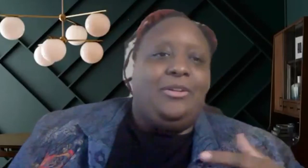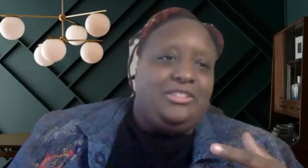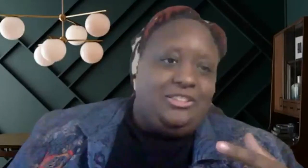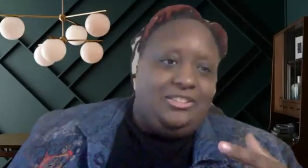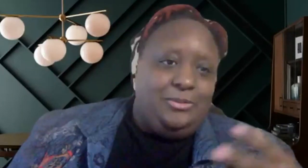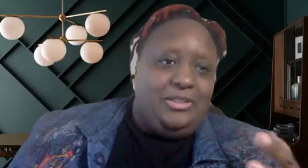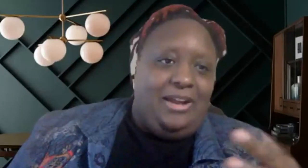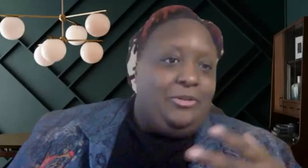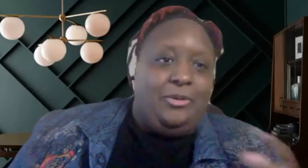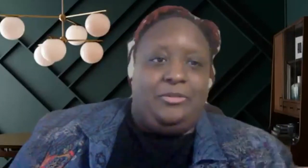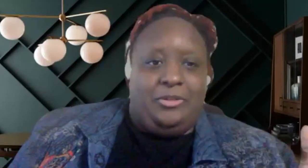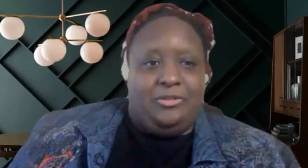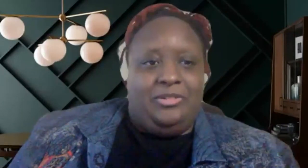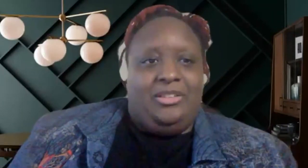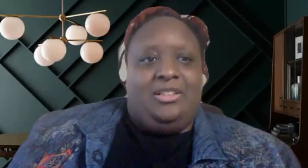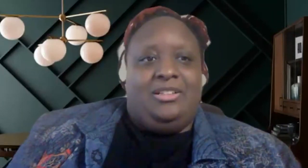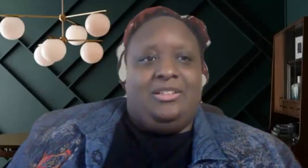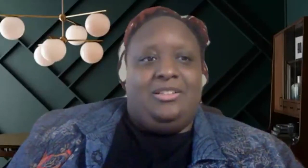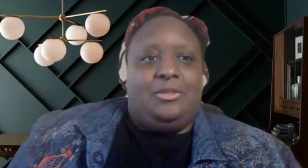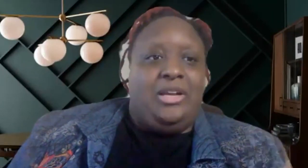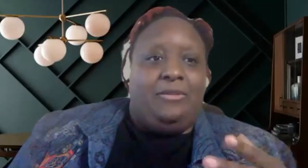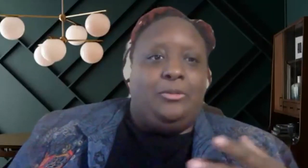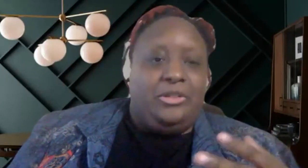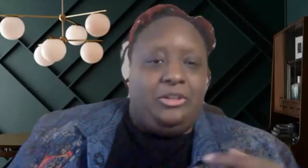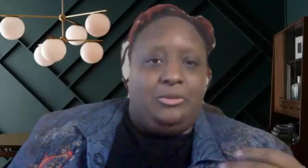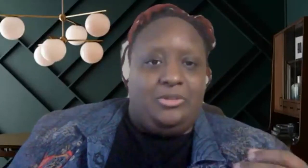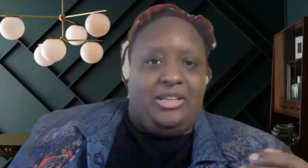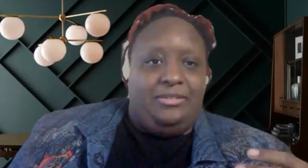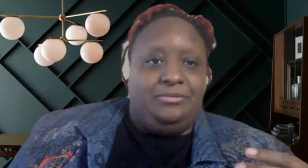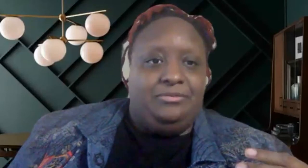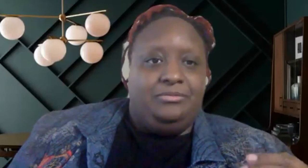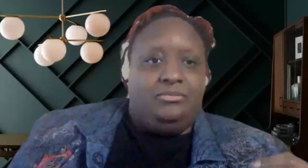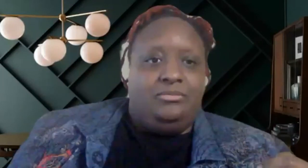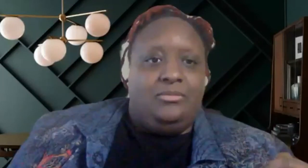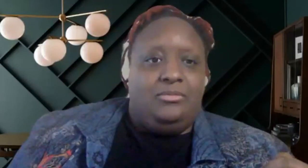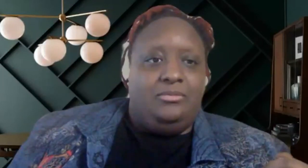I want to be every one of you to be comfortable in your own skin,